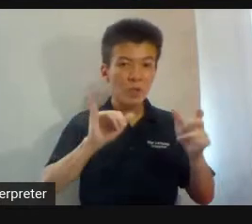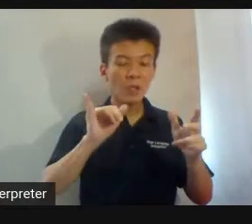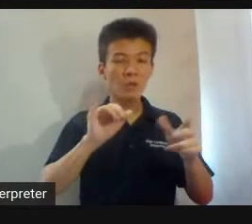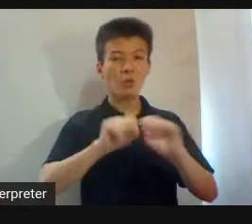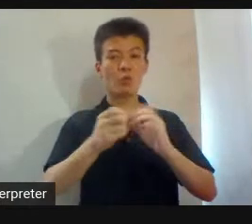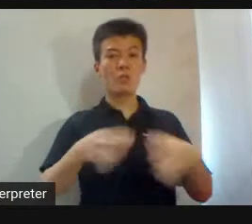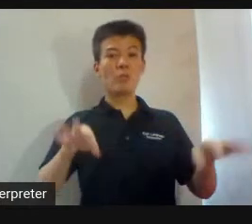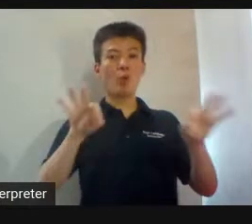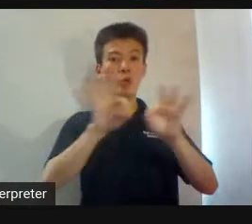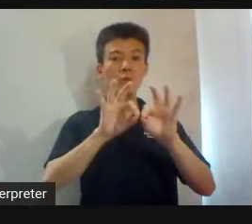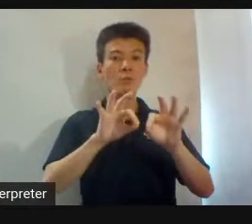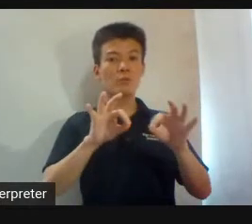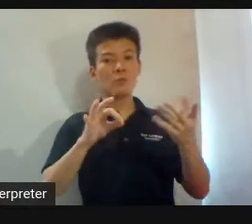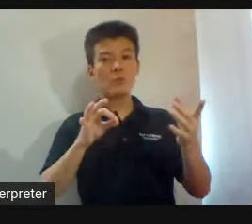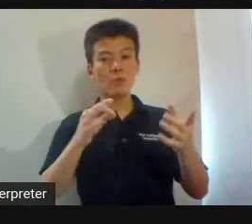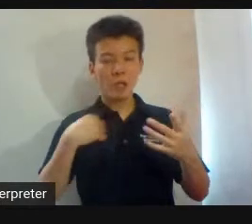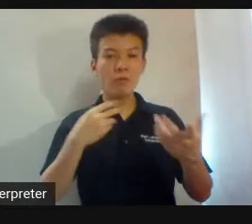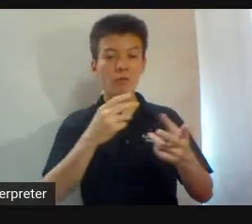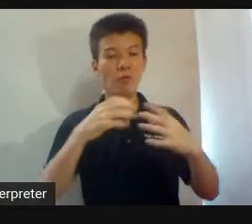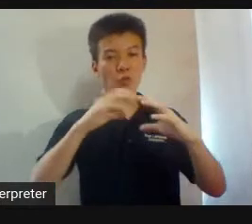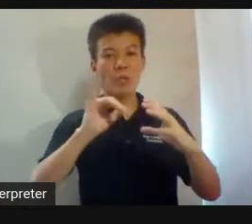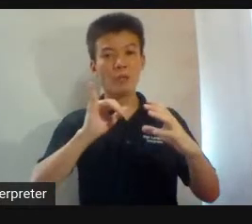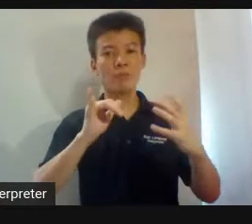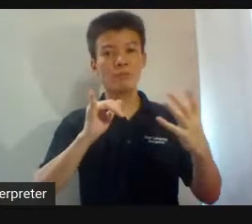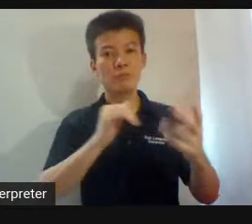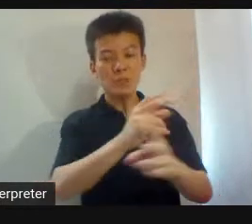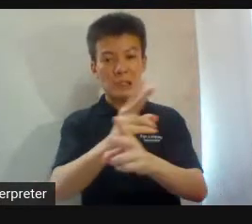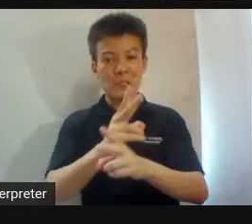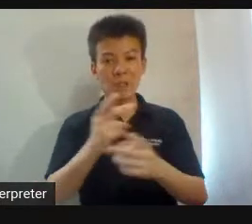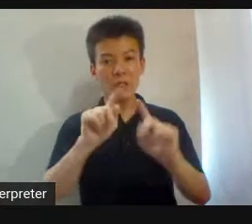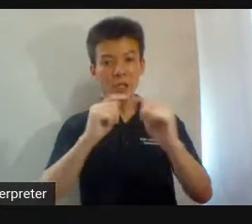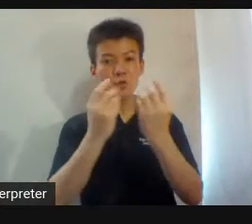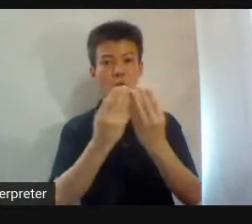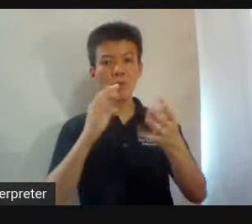important. I mean, you form a tribe of care from this process.